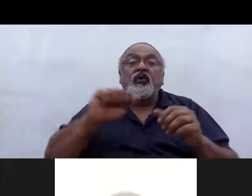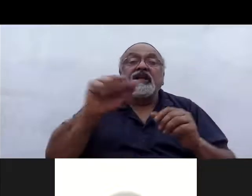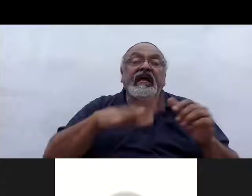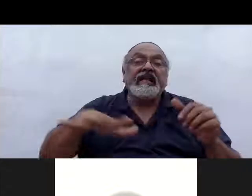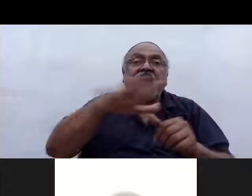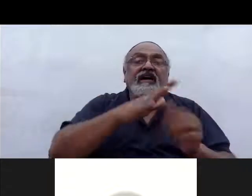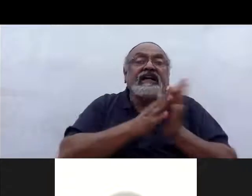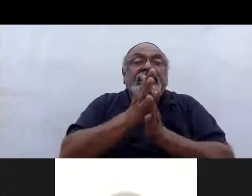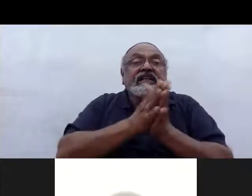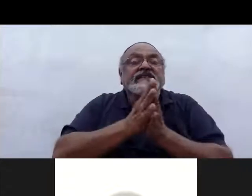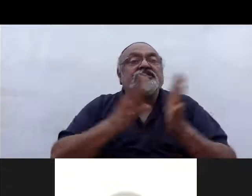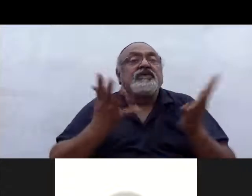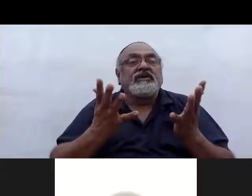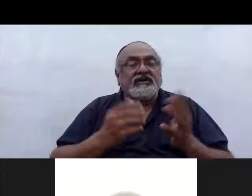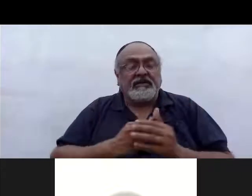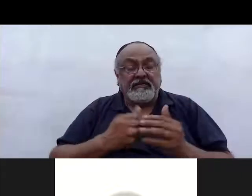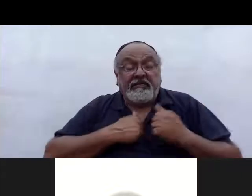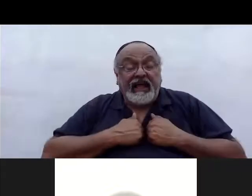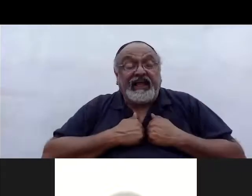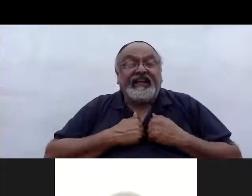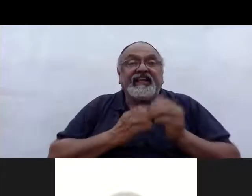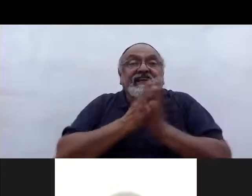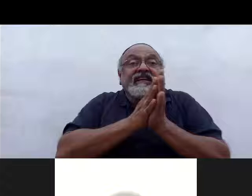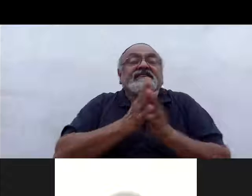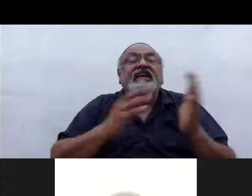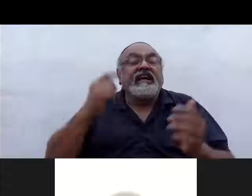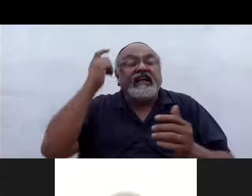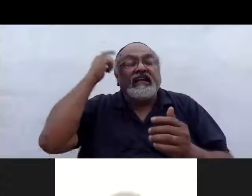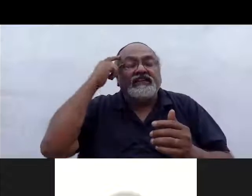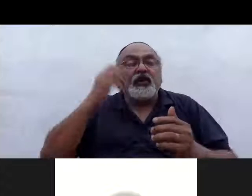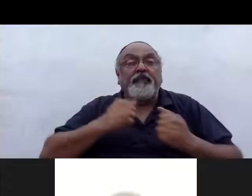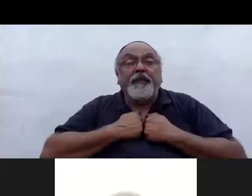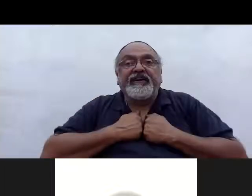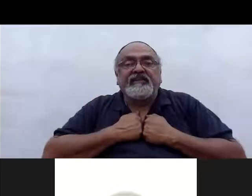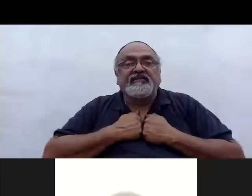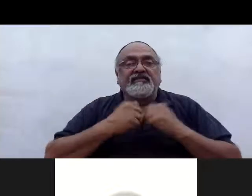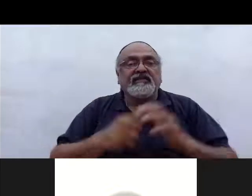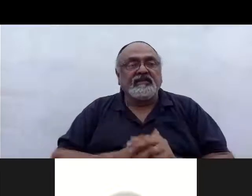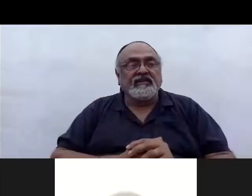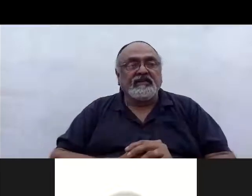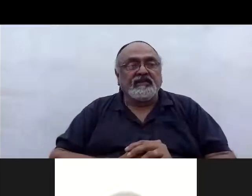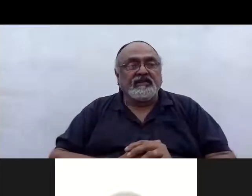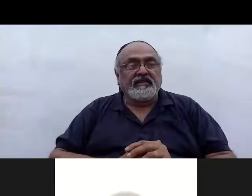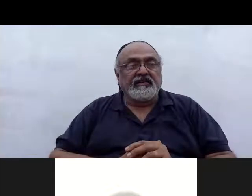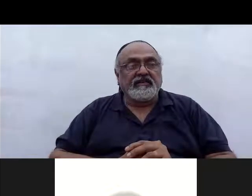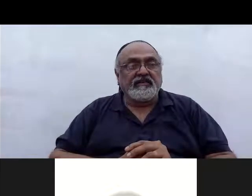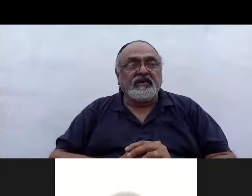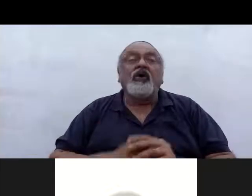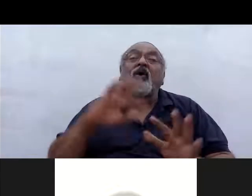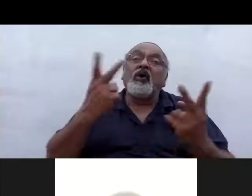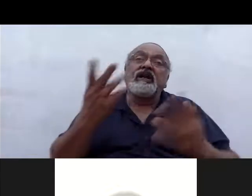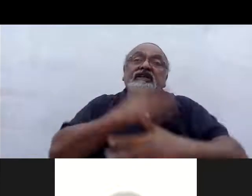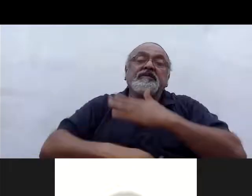for instance, mine is intellectual property, right? So anything related to intellectual property or even disability laws to